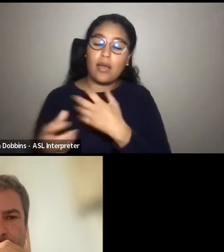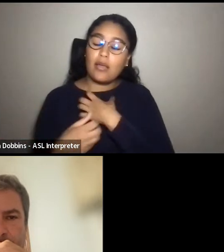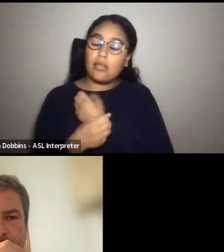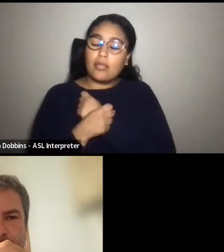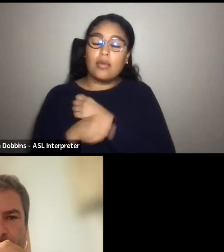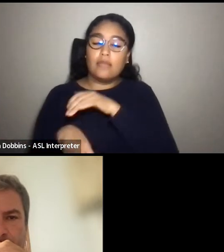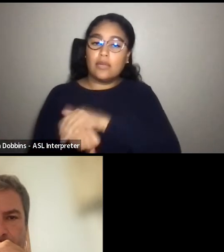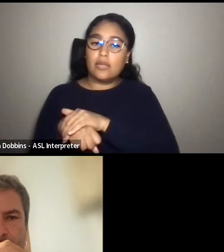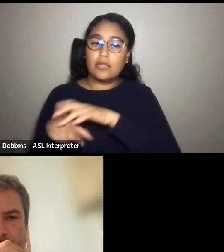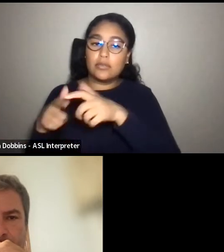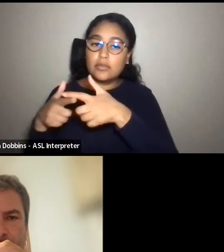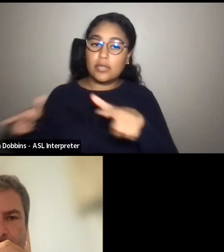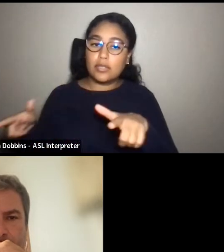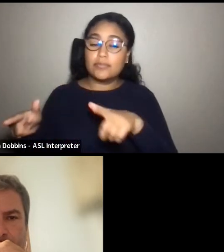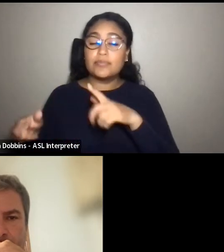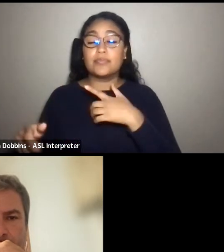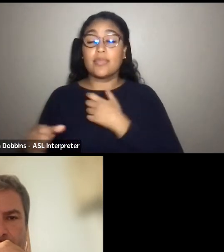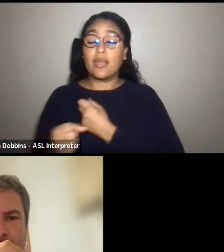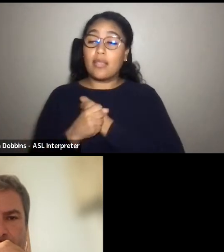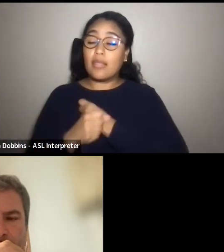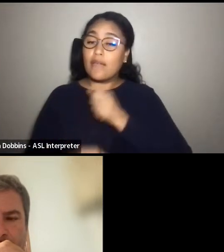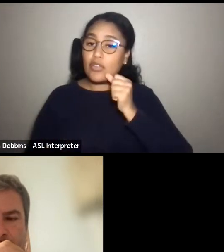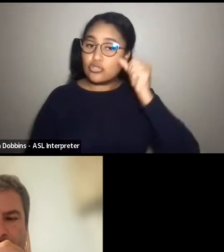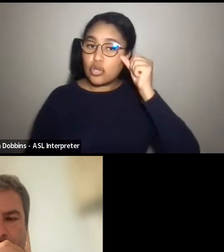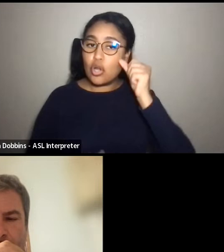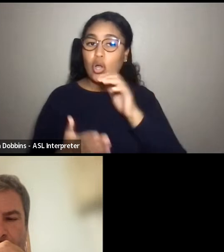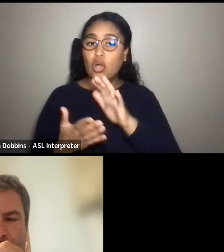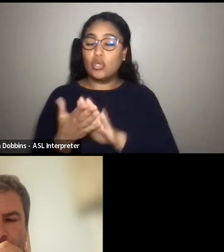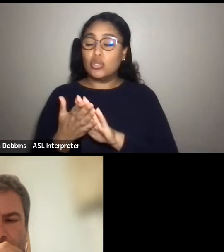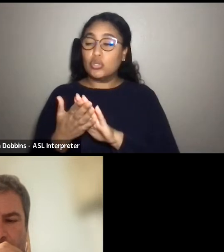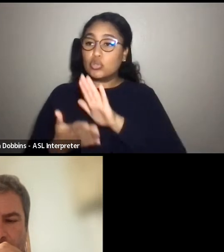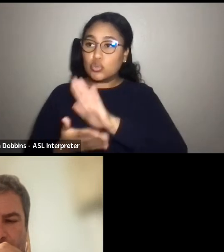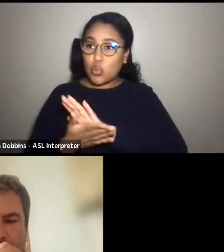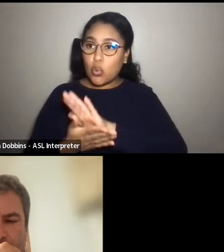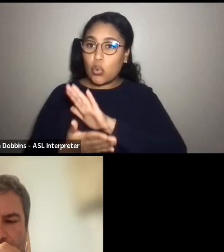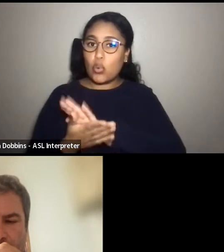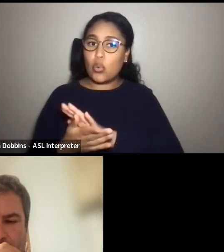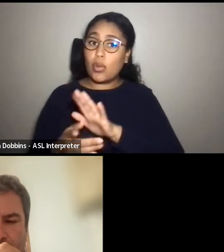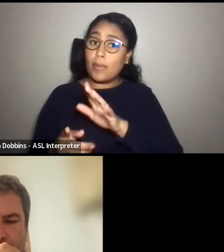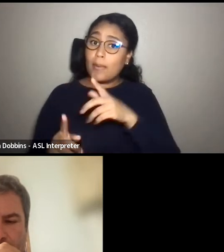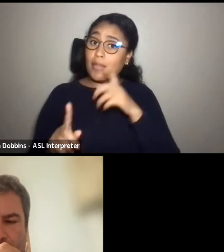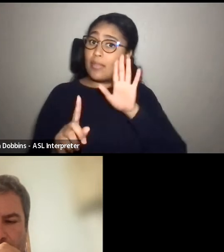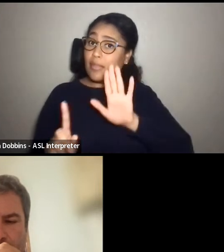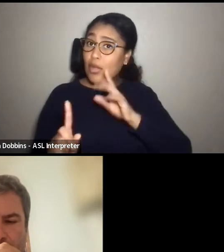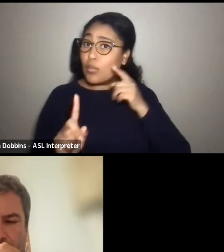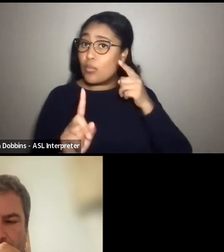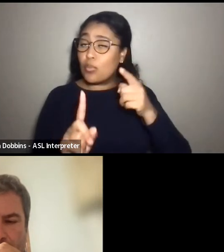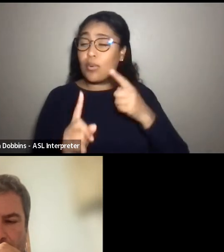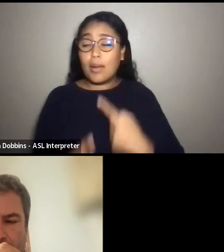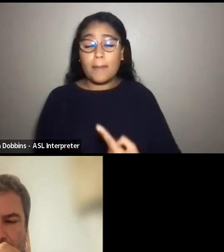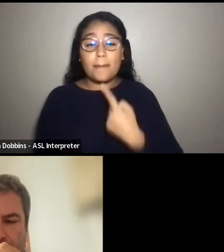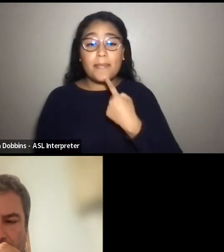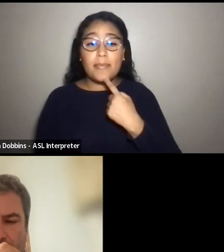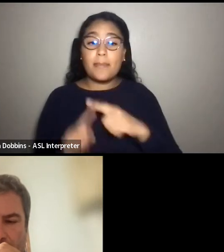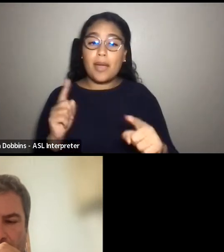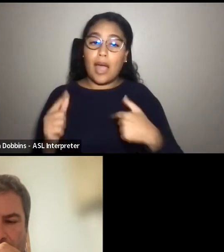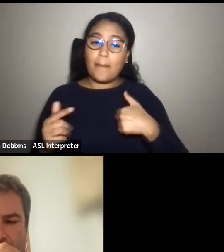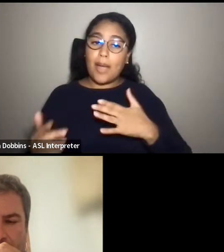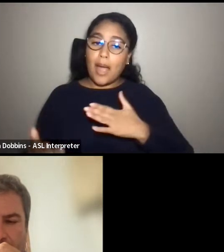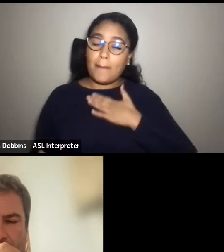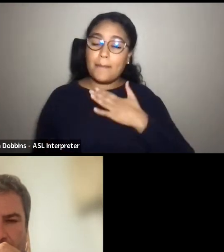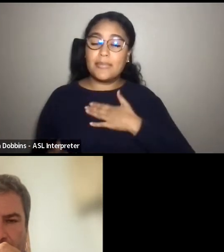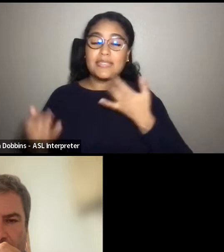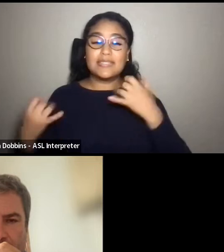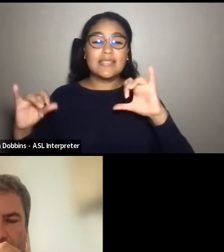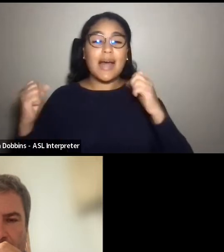language. I love the adult school and its mission. I miss it greatly, but I'm happy that there are